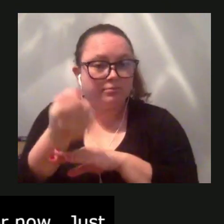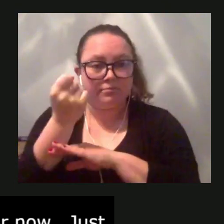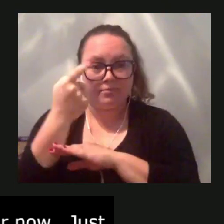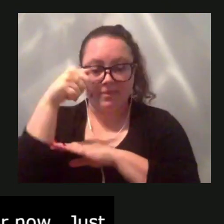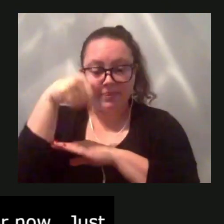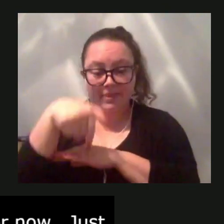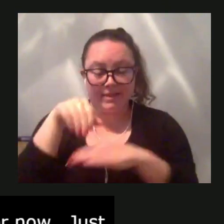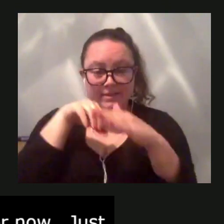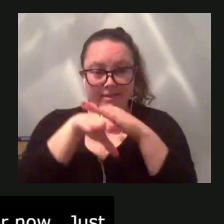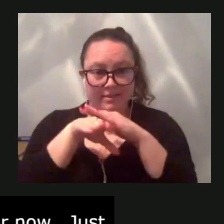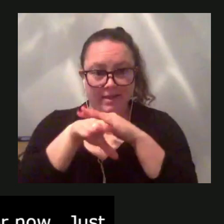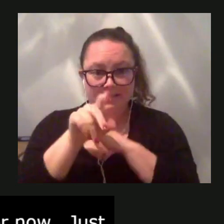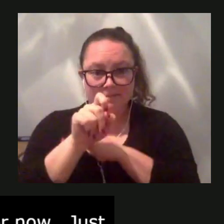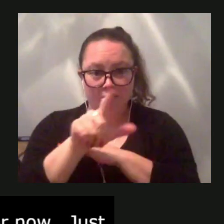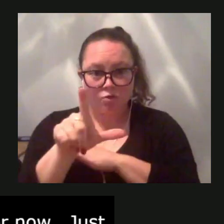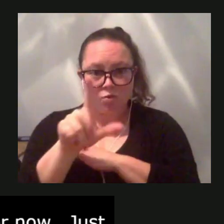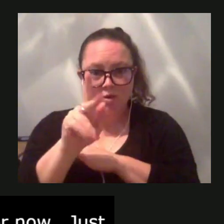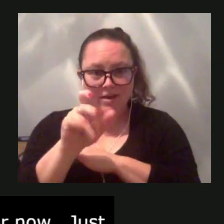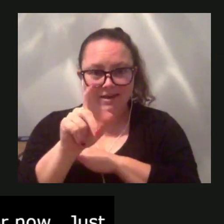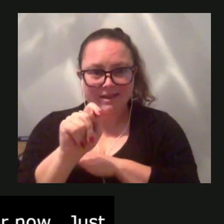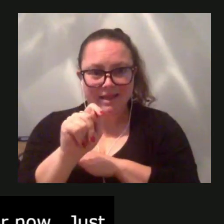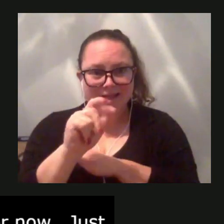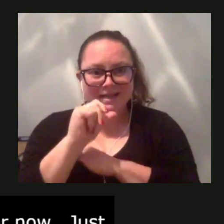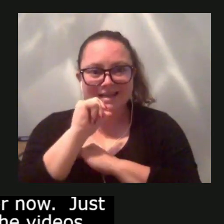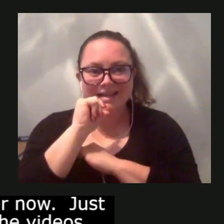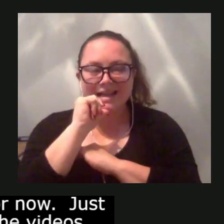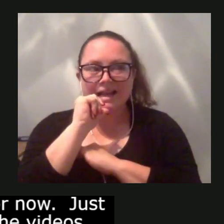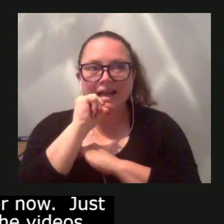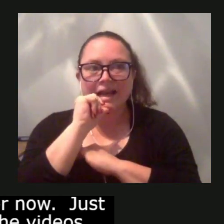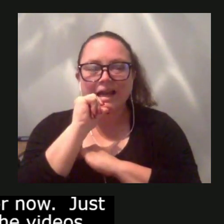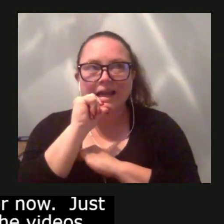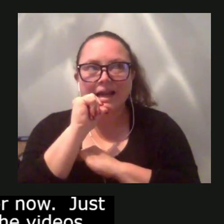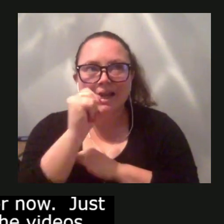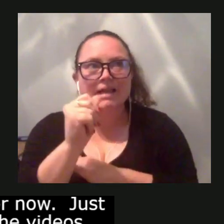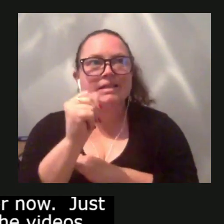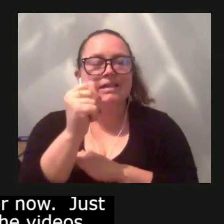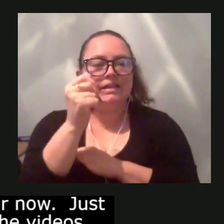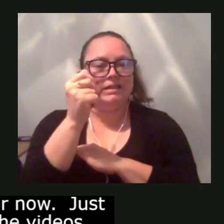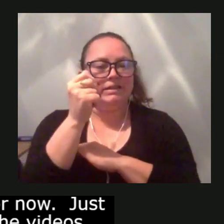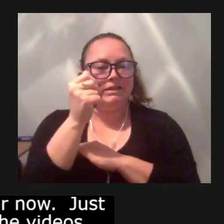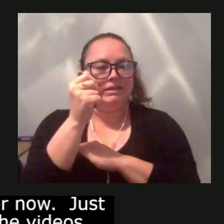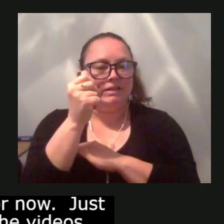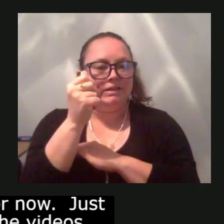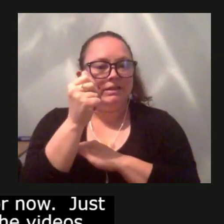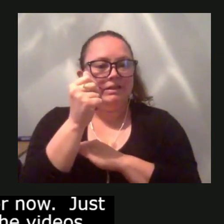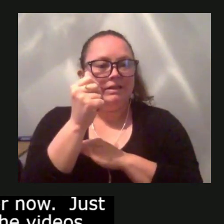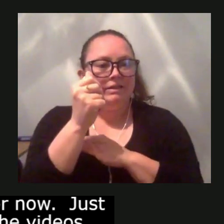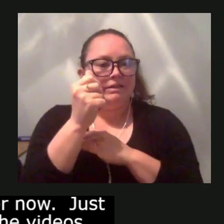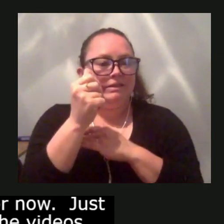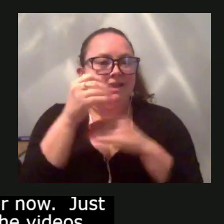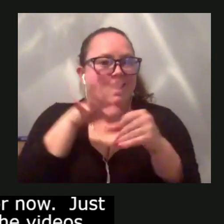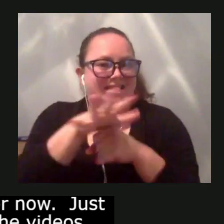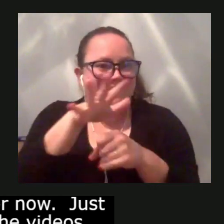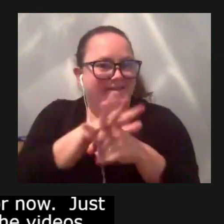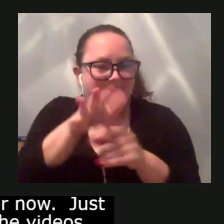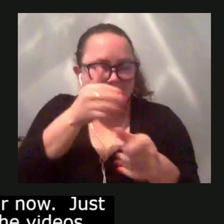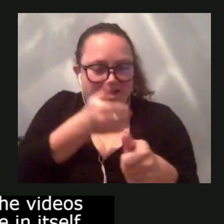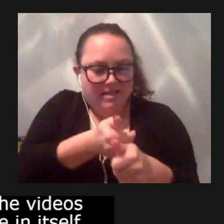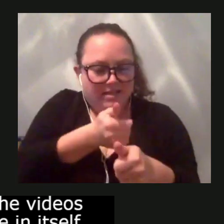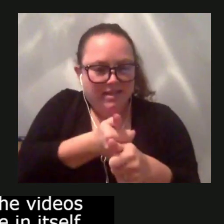toolkit is not infinite in itself. This provides just guidelines, just provides